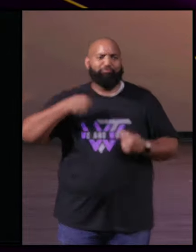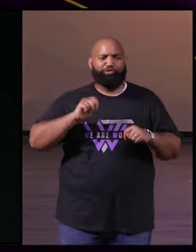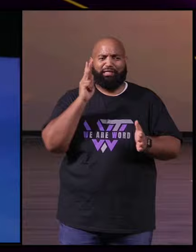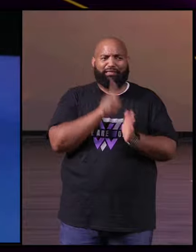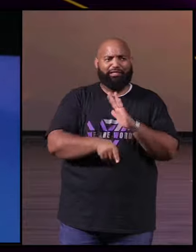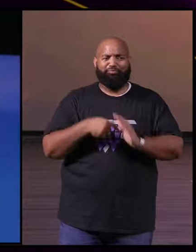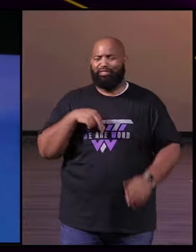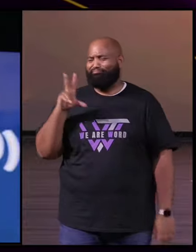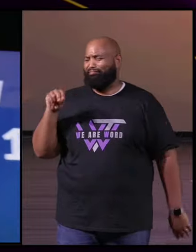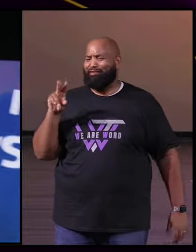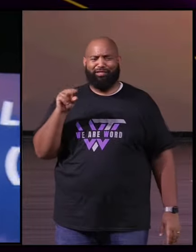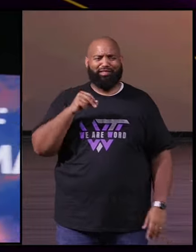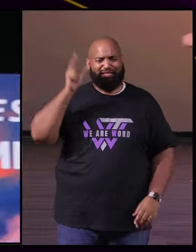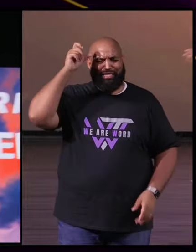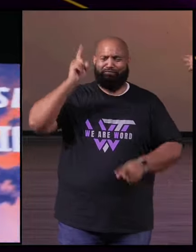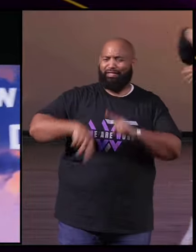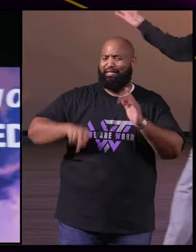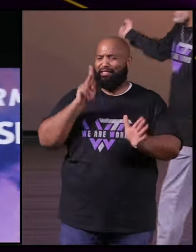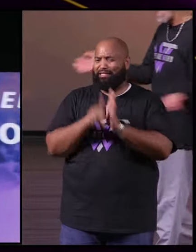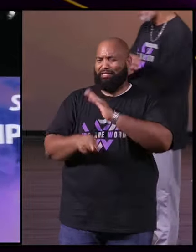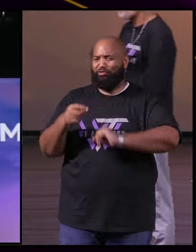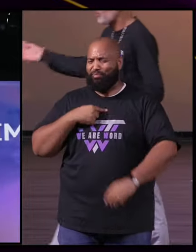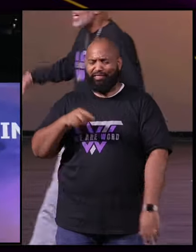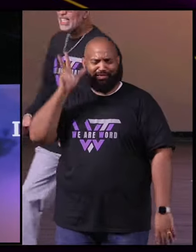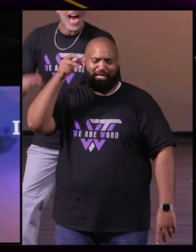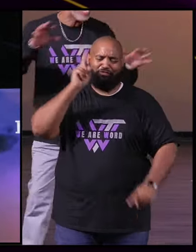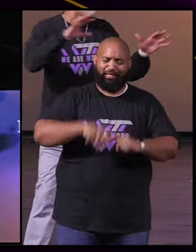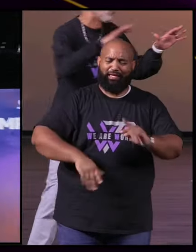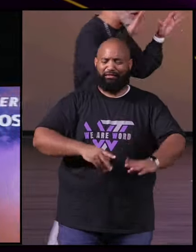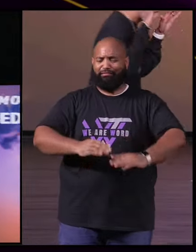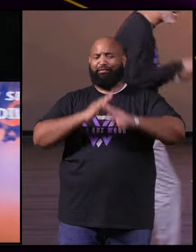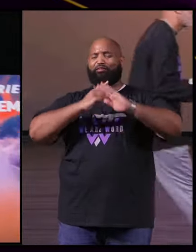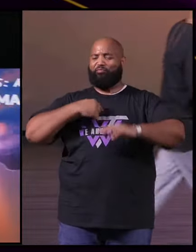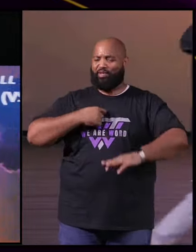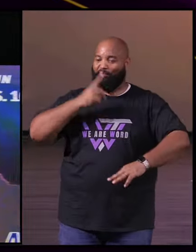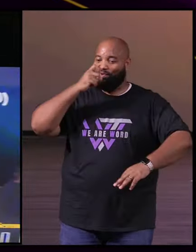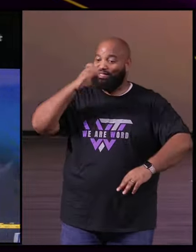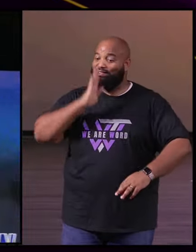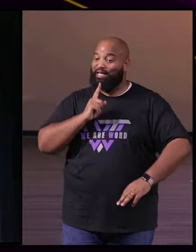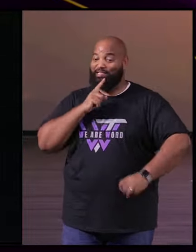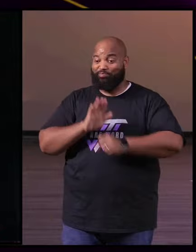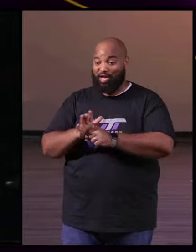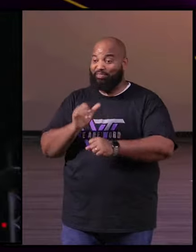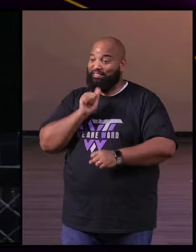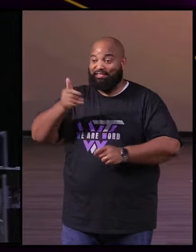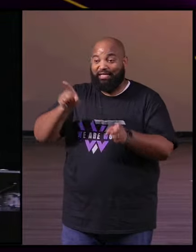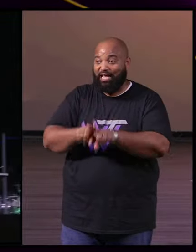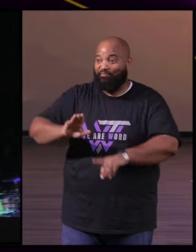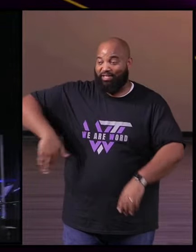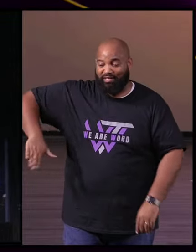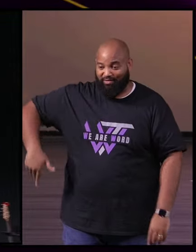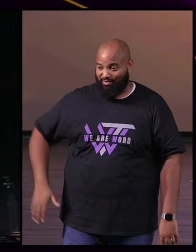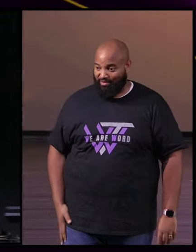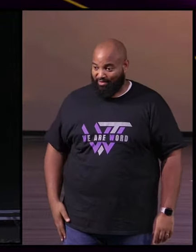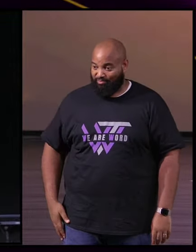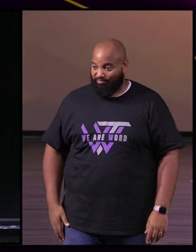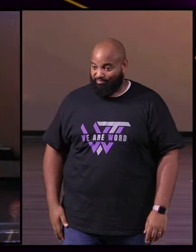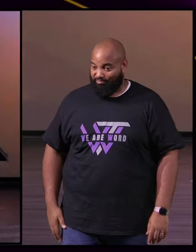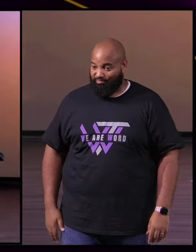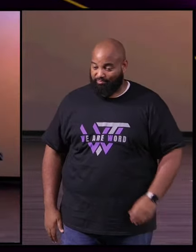The devil can't kill you. The devil can't harm you. God will keep, oh, I'm sorry, y'all. I gotta preach myself